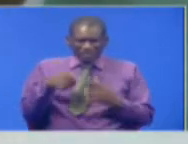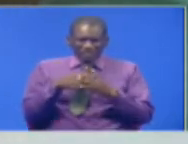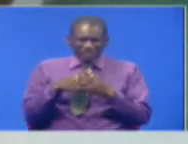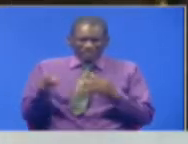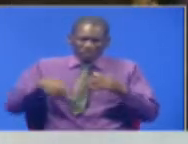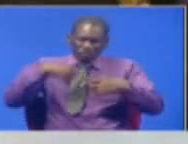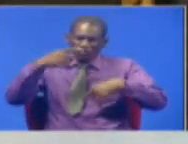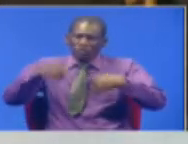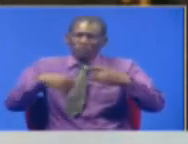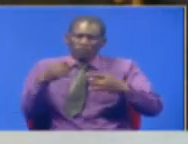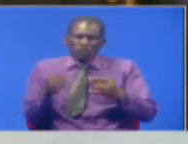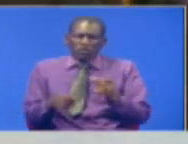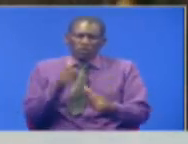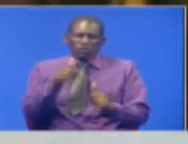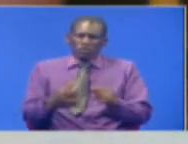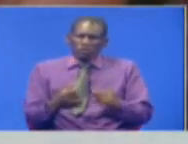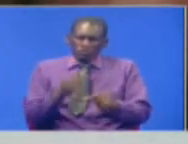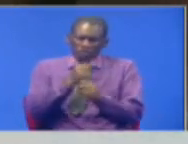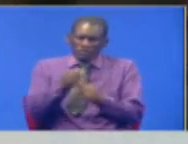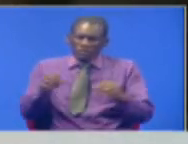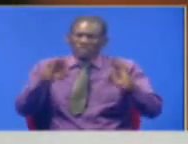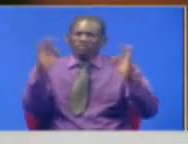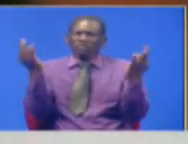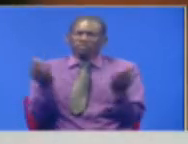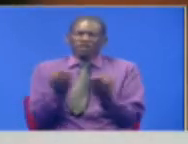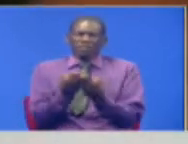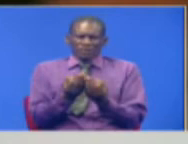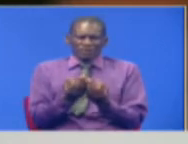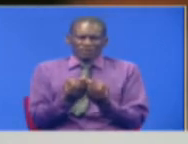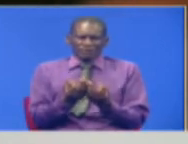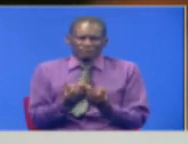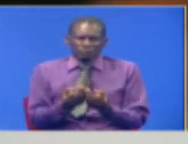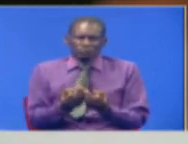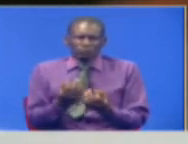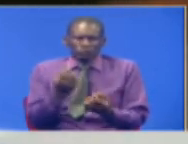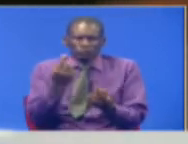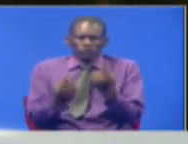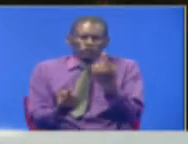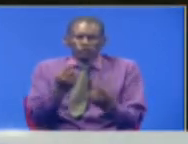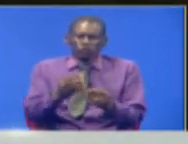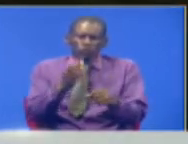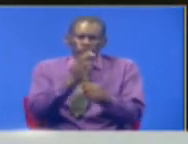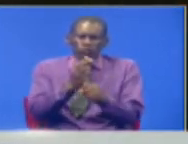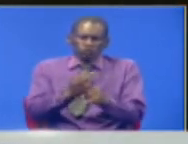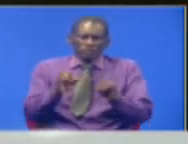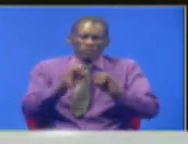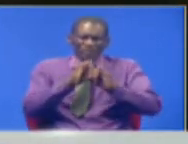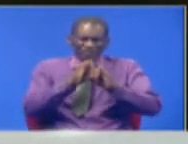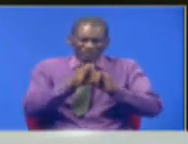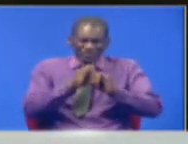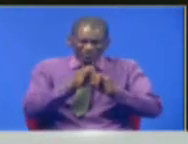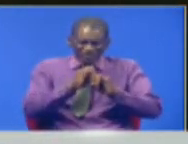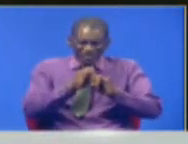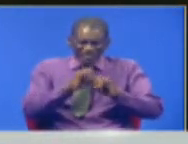process that will see this family light their home and prepare their food using clean energy.